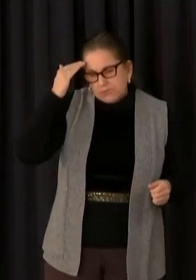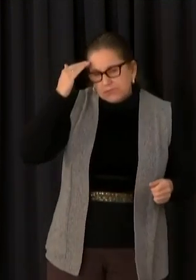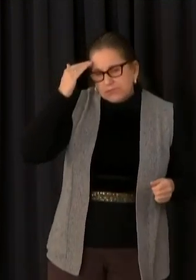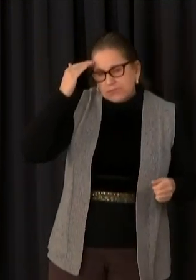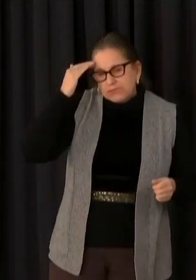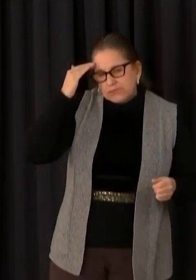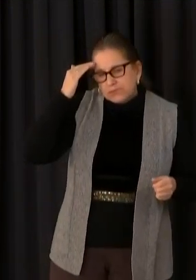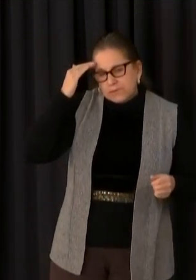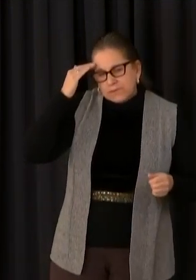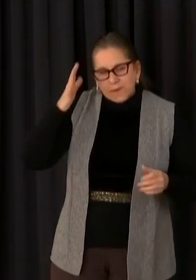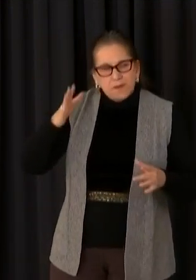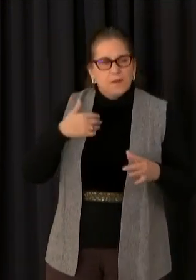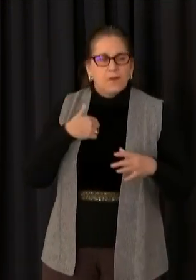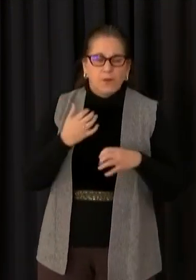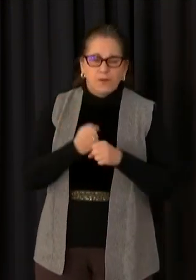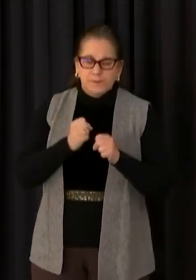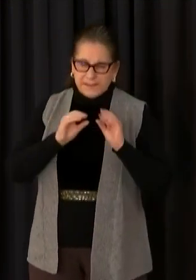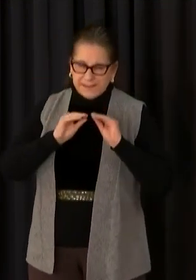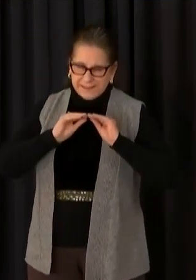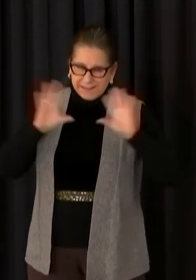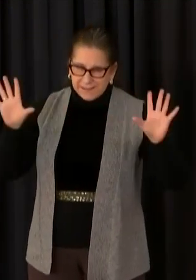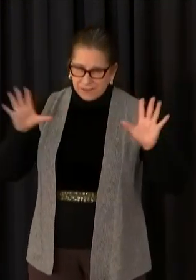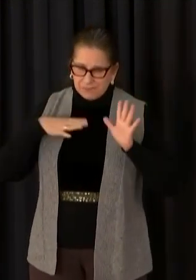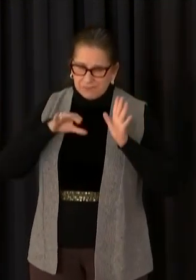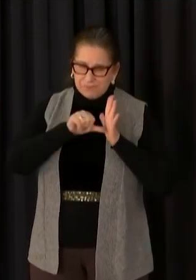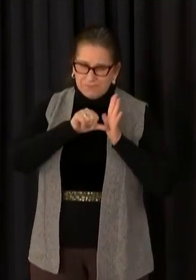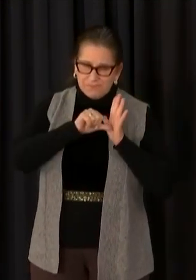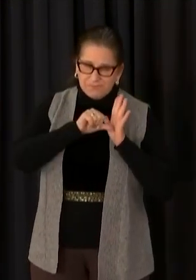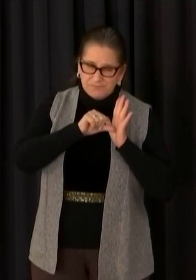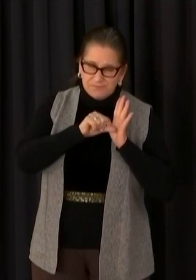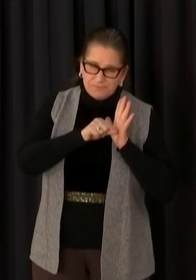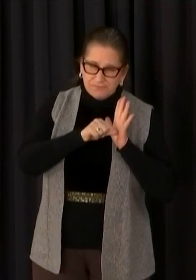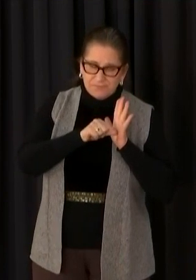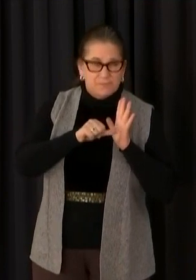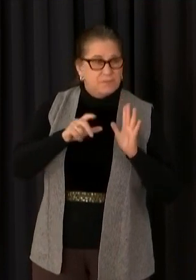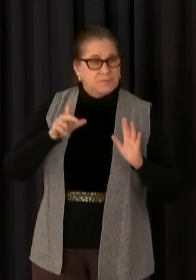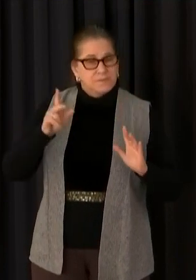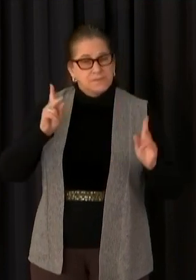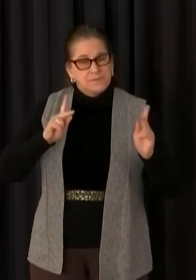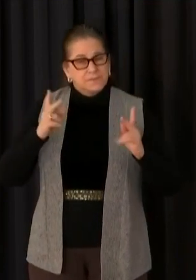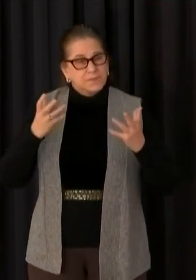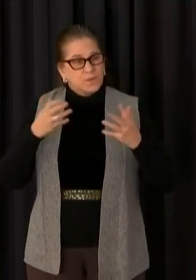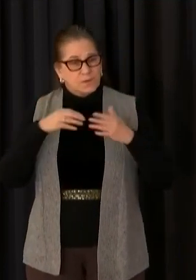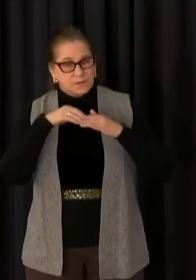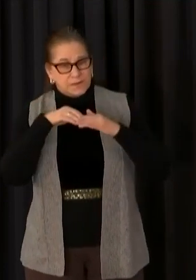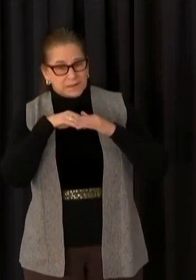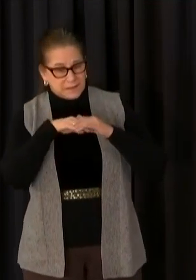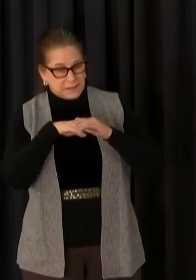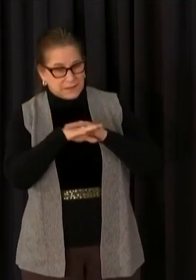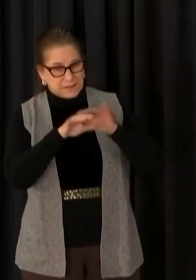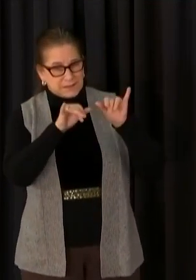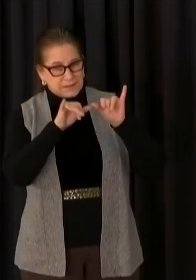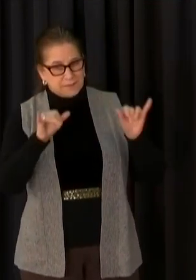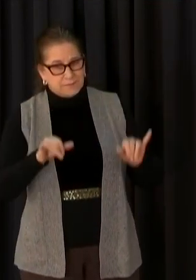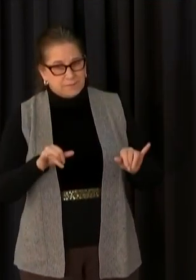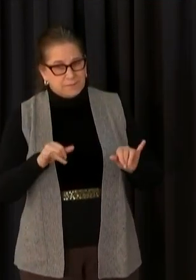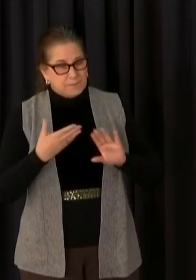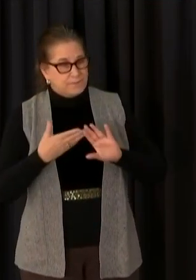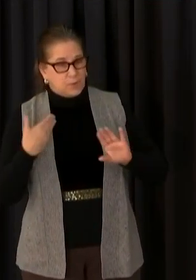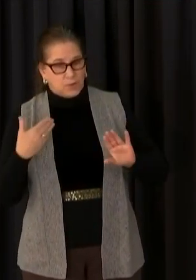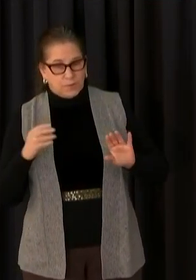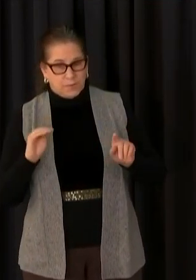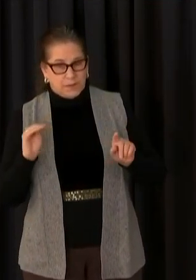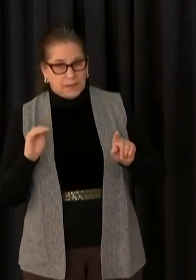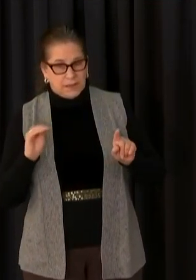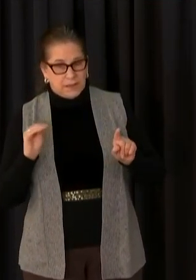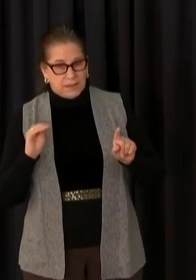want to make very clear that people who access the system prior to Monday, who believe that they